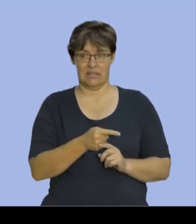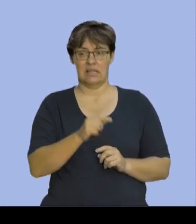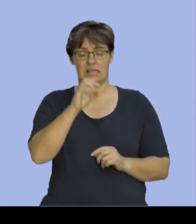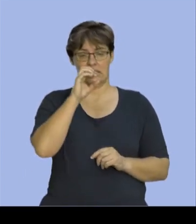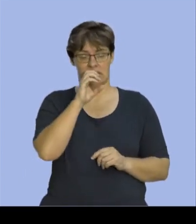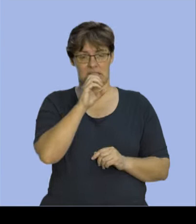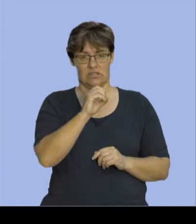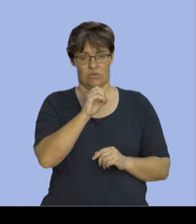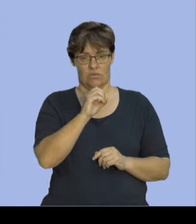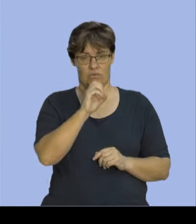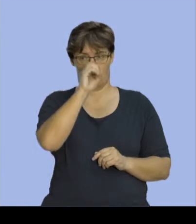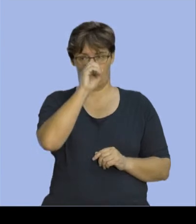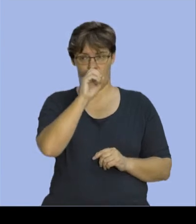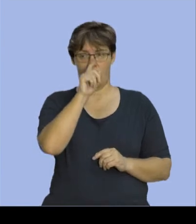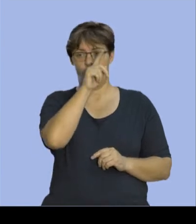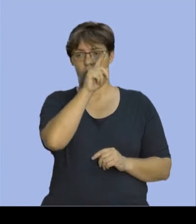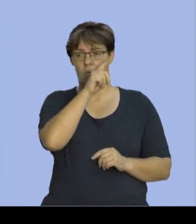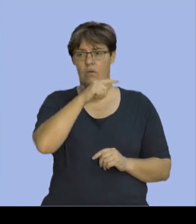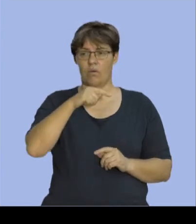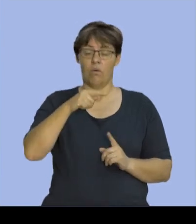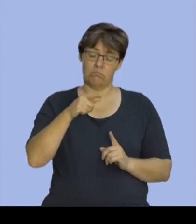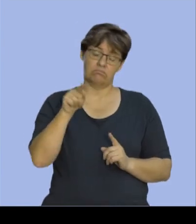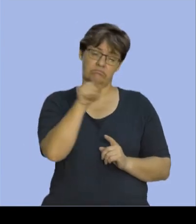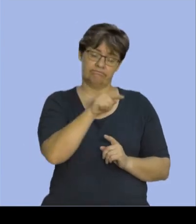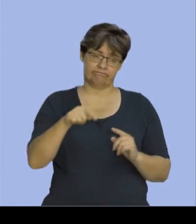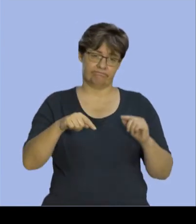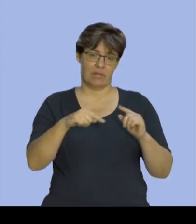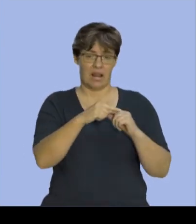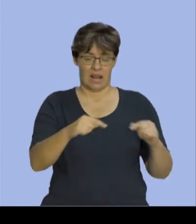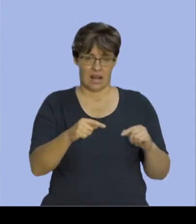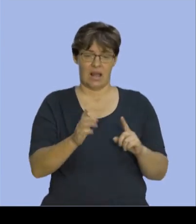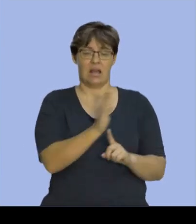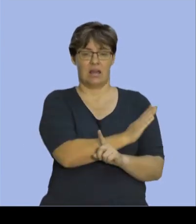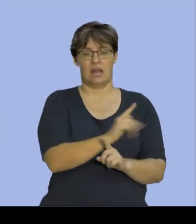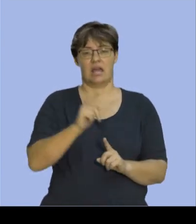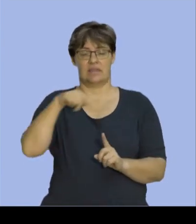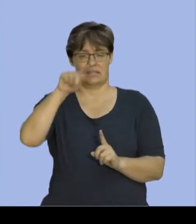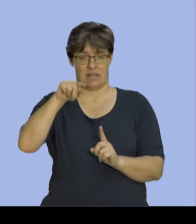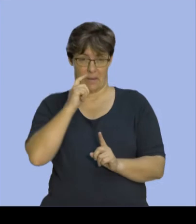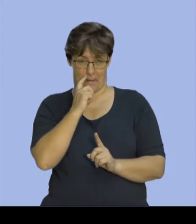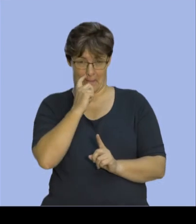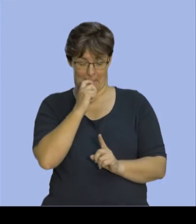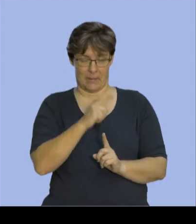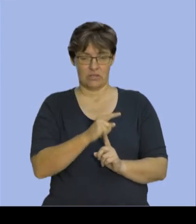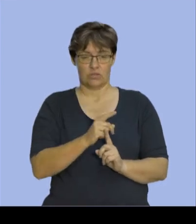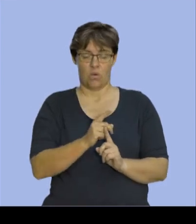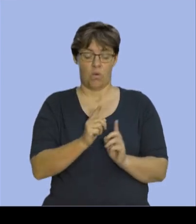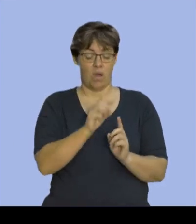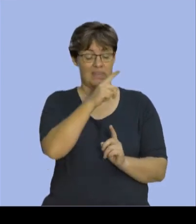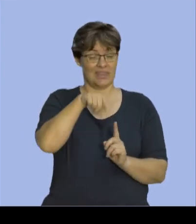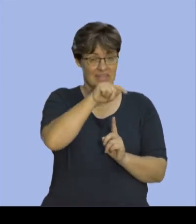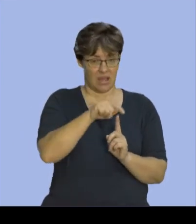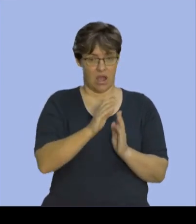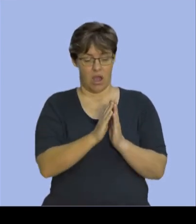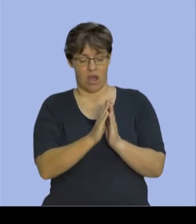be theta is less or equal to 360 degrees or greater than